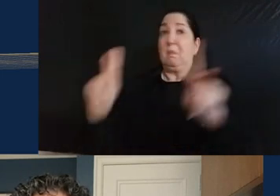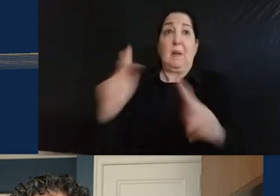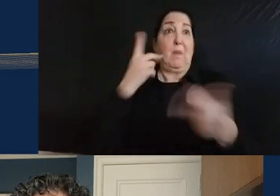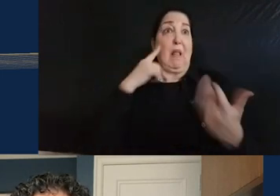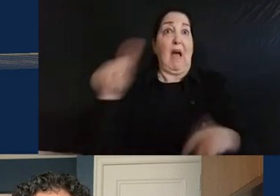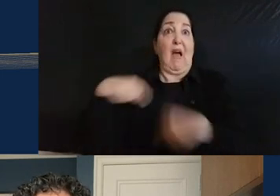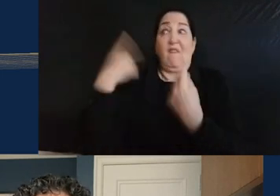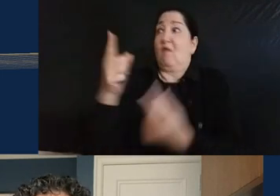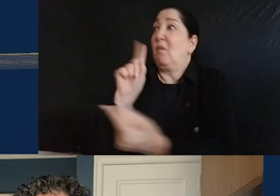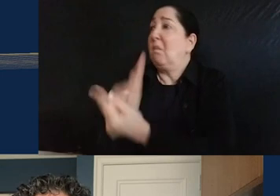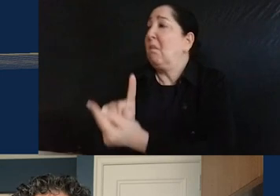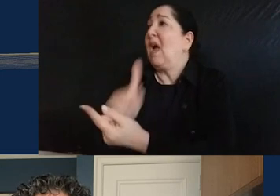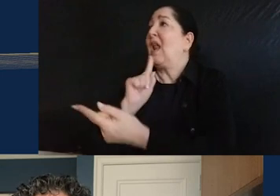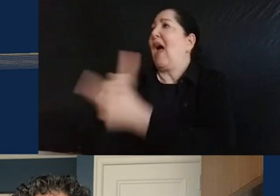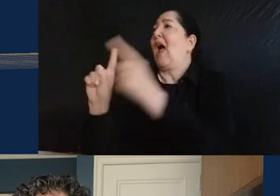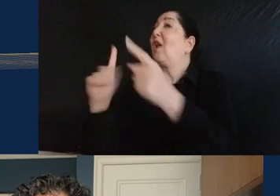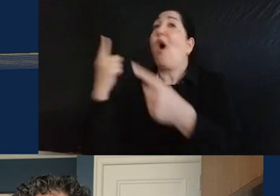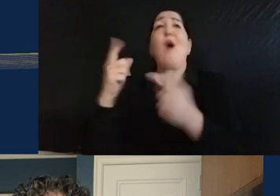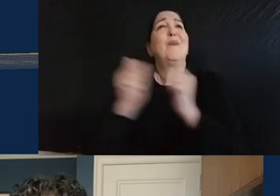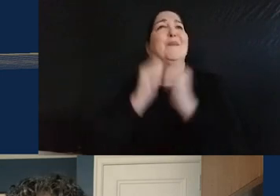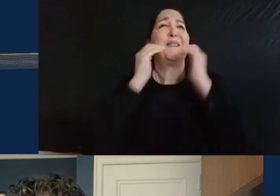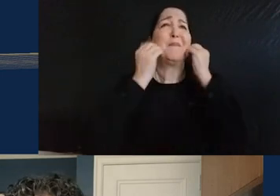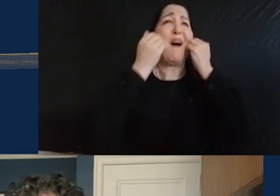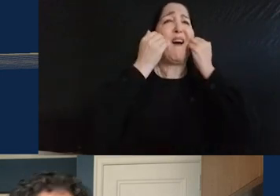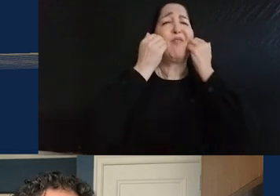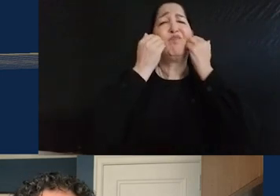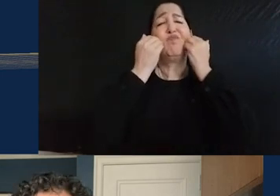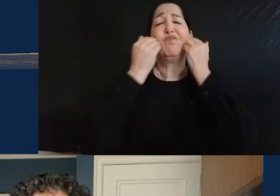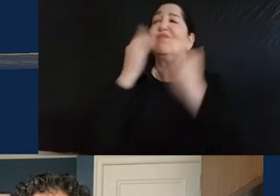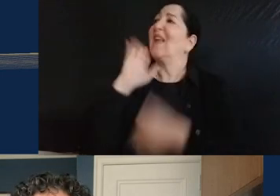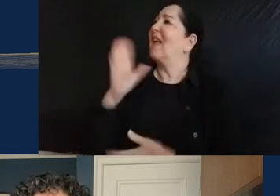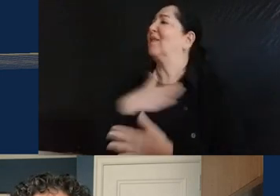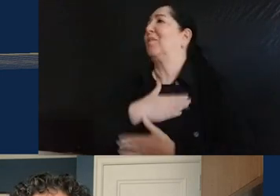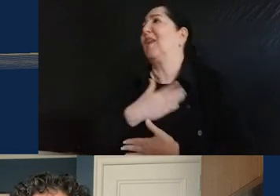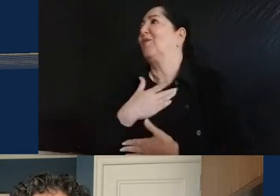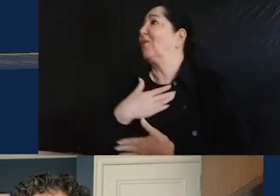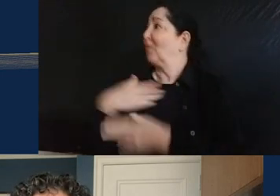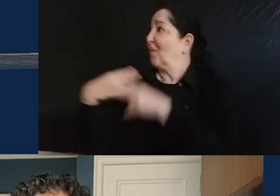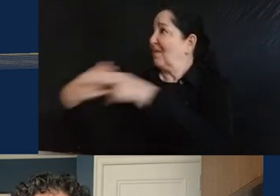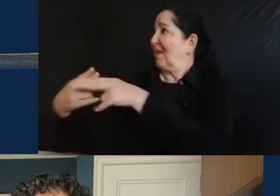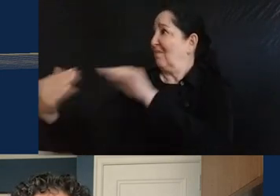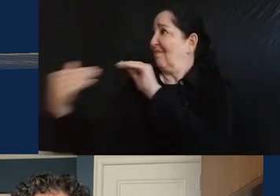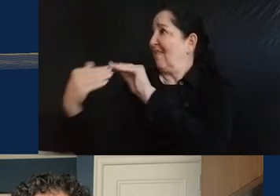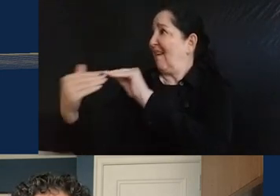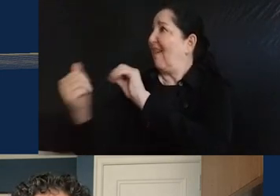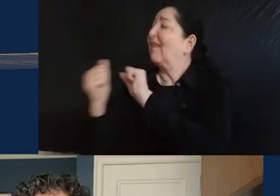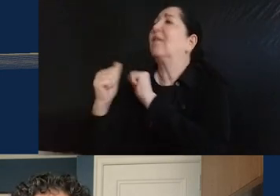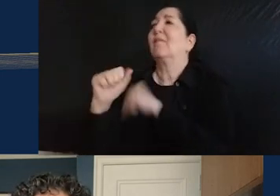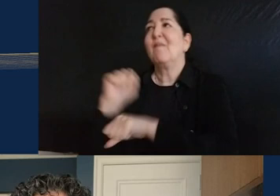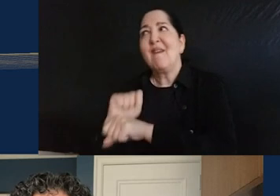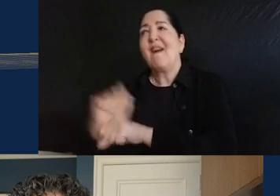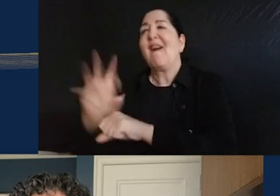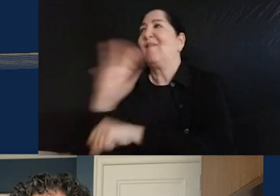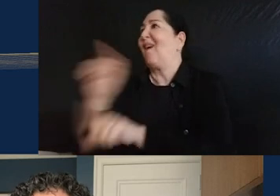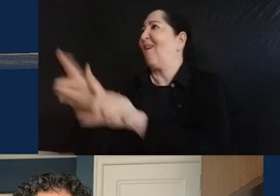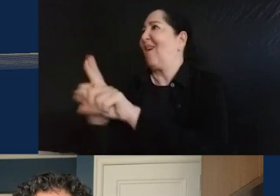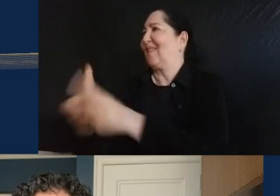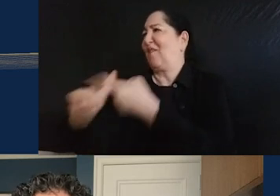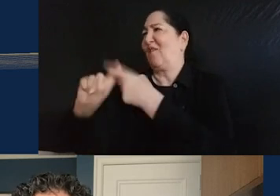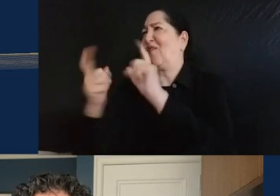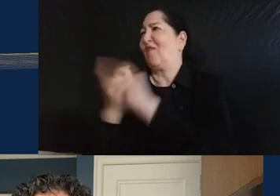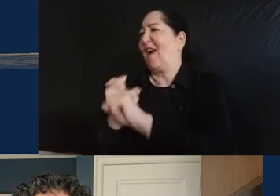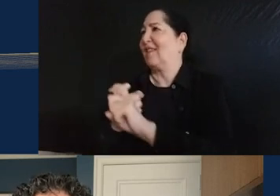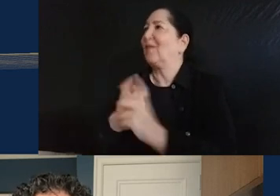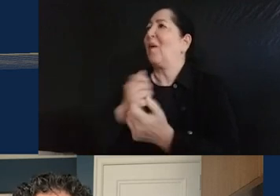entire life, and you always do it with a smile. It's a pleasure to call you a colleague and more a friend. So just much